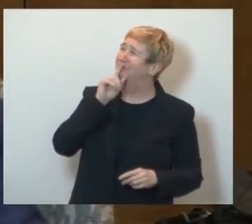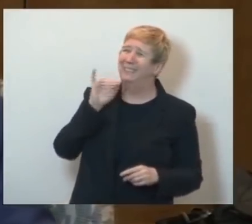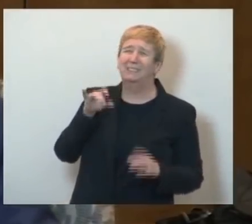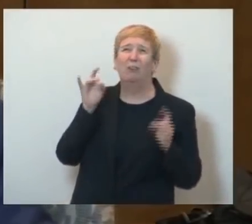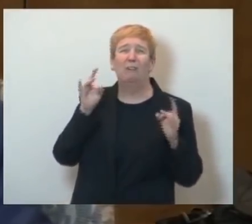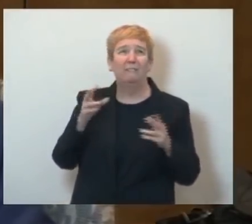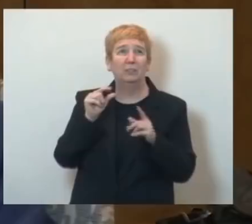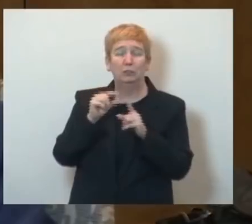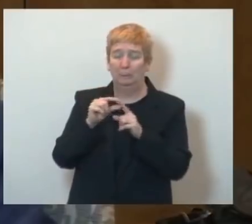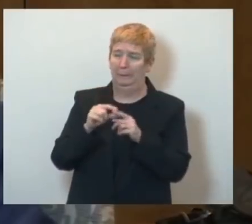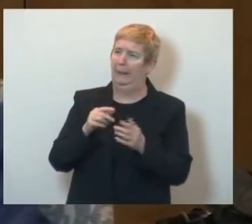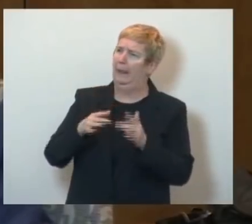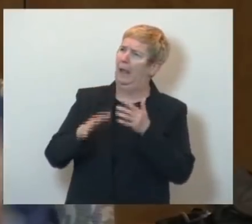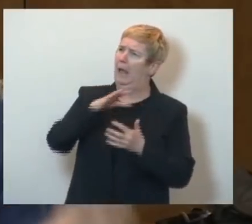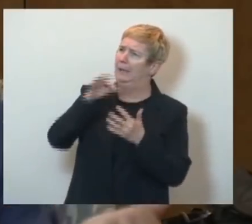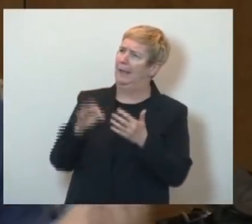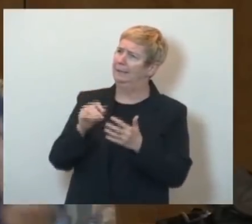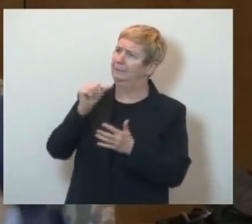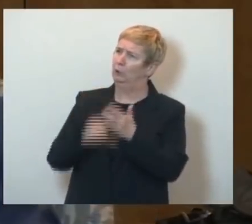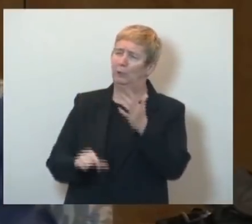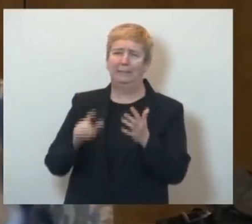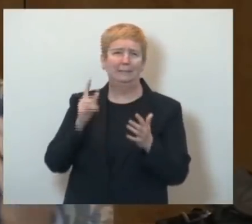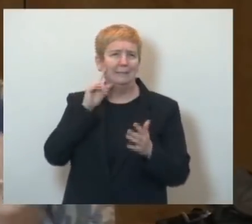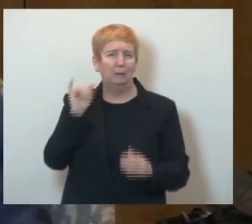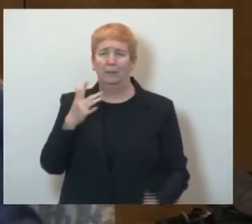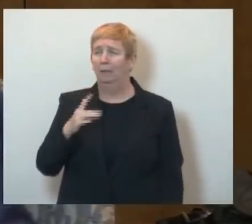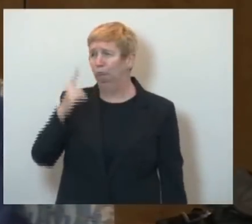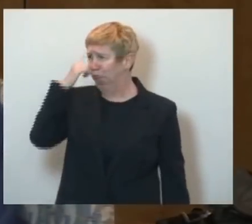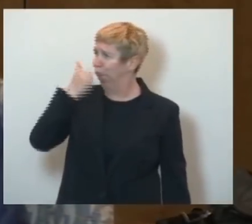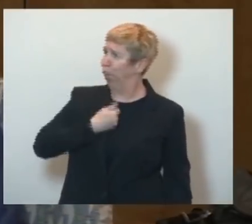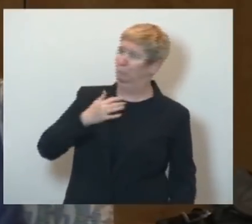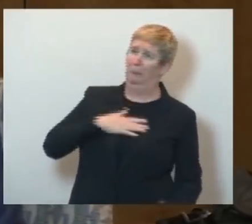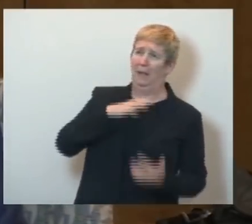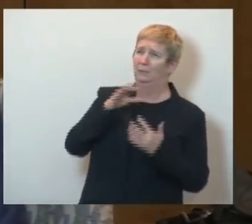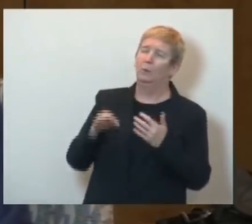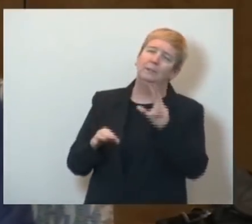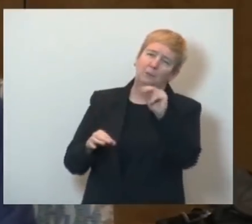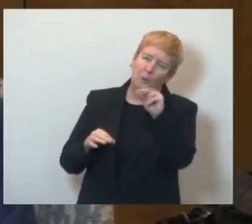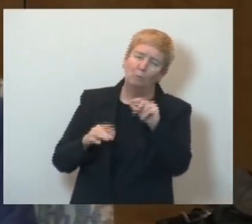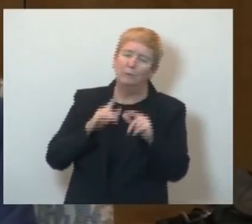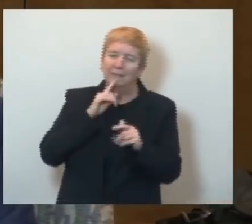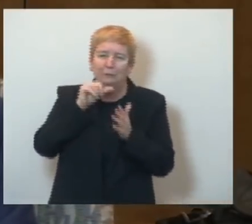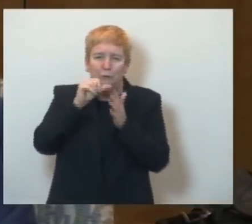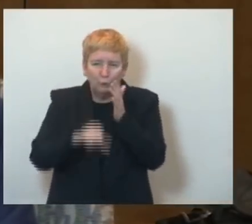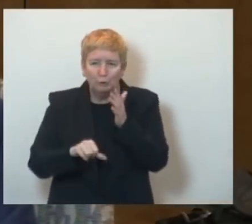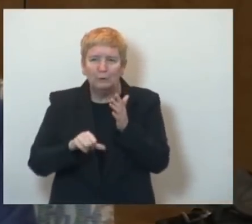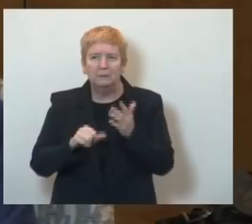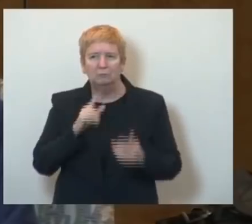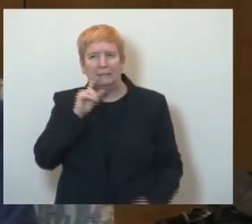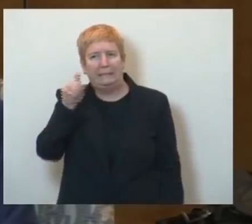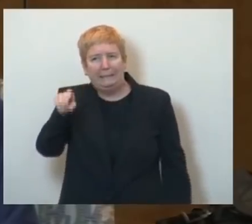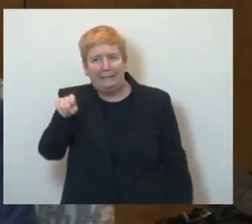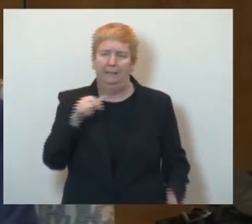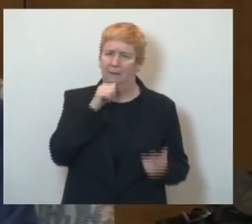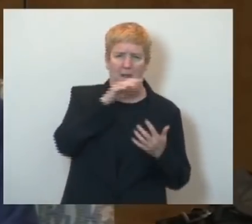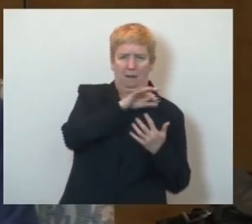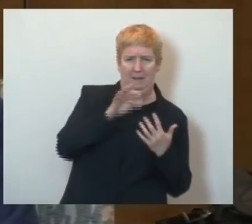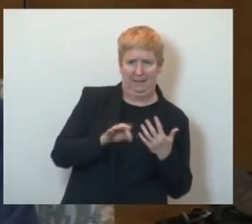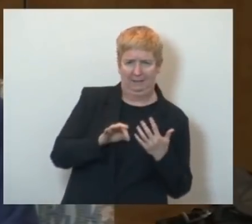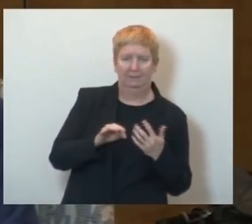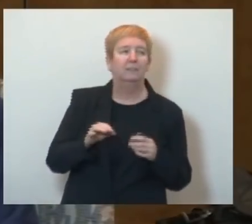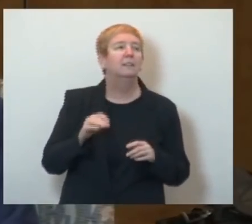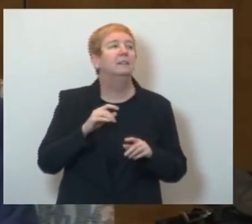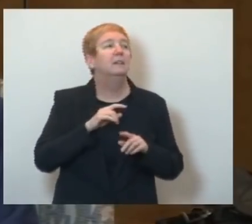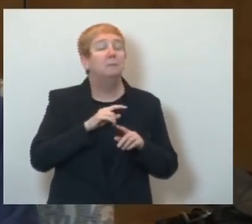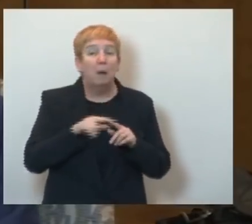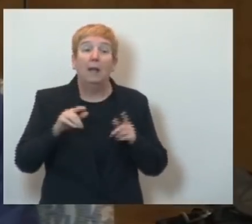makes it sound like you can do it or not, you need it or not. Most all surgeries really are needed, and so our provider network has